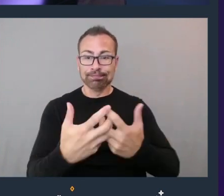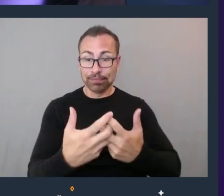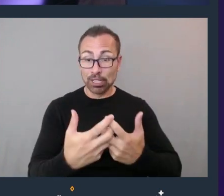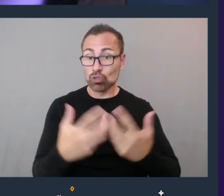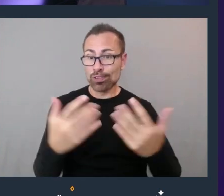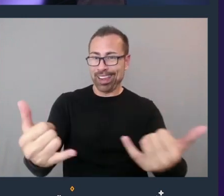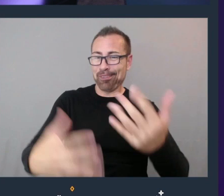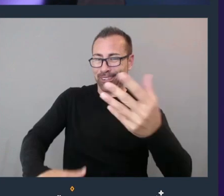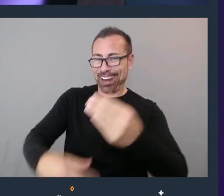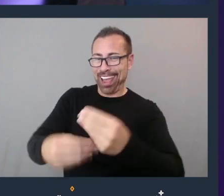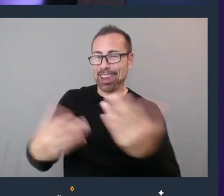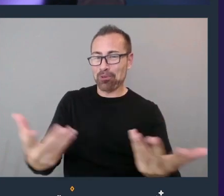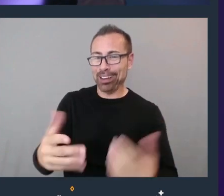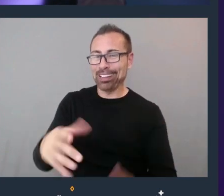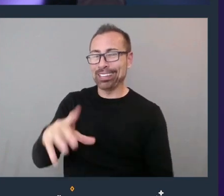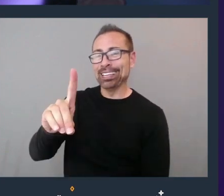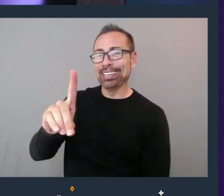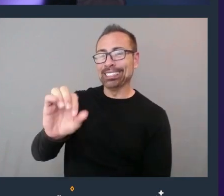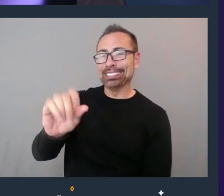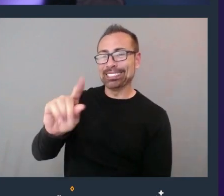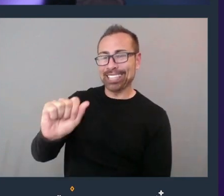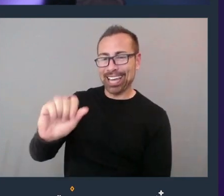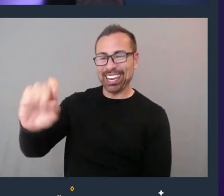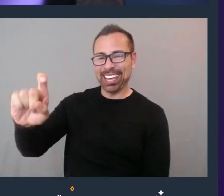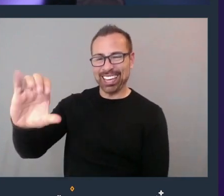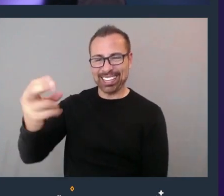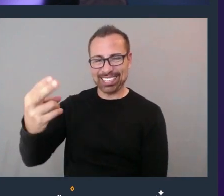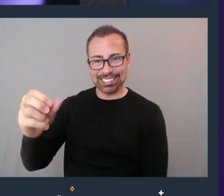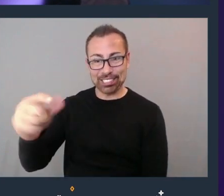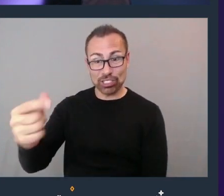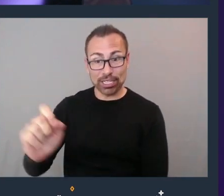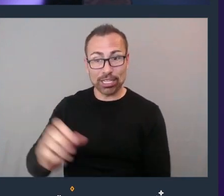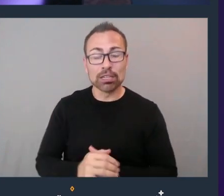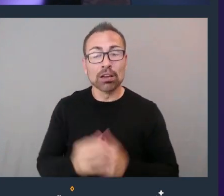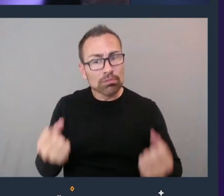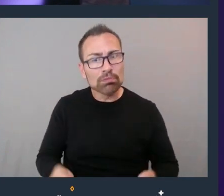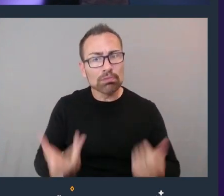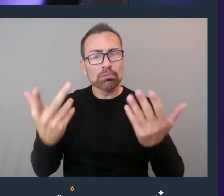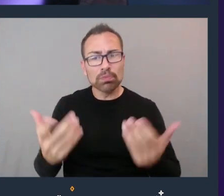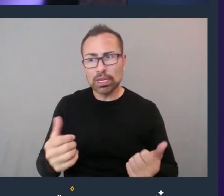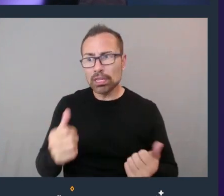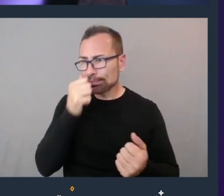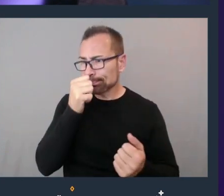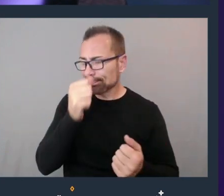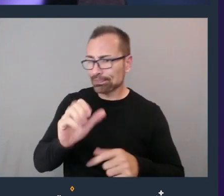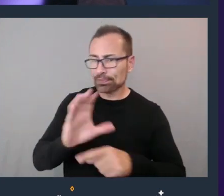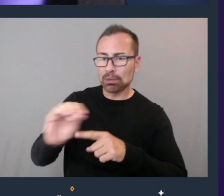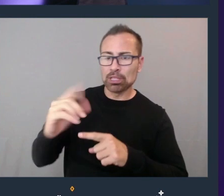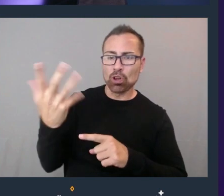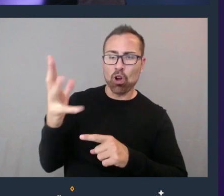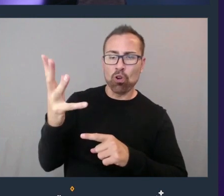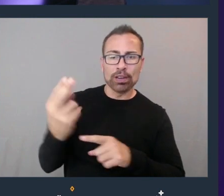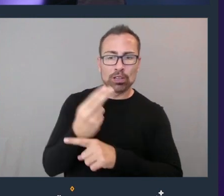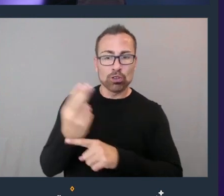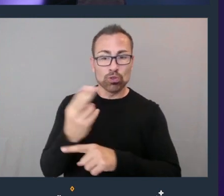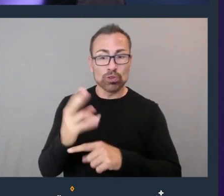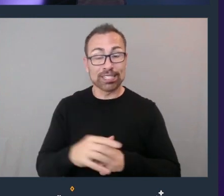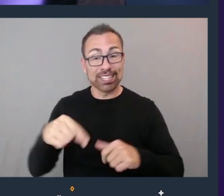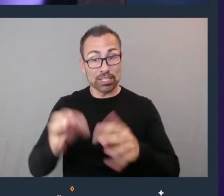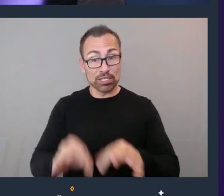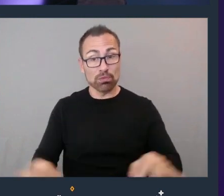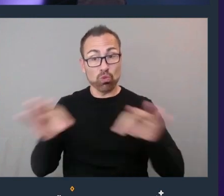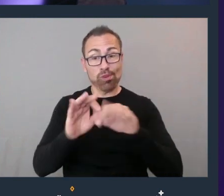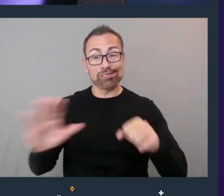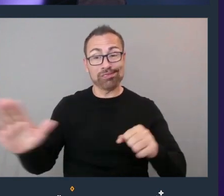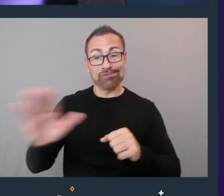we already have a lot of organizations using Data Exchange for S3 as a key part of their data pipeline. You know, the data sets are far and wide, and they can be